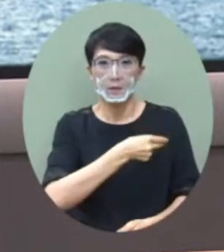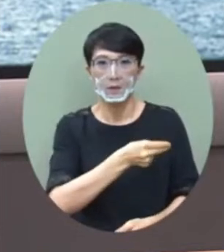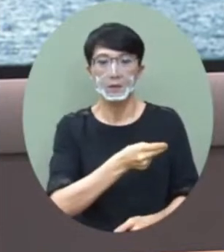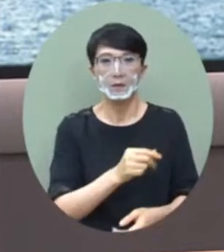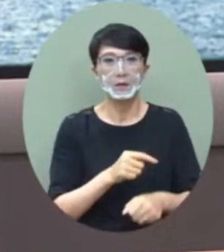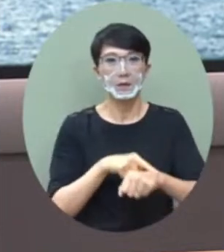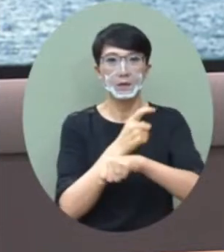1-833-4511,